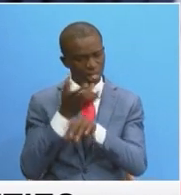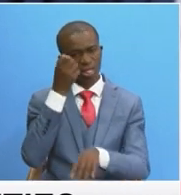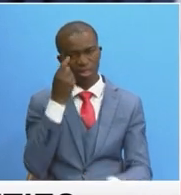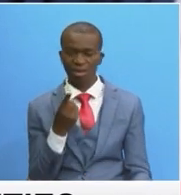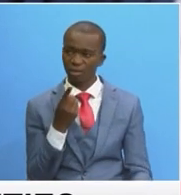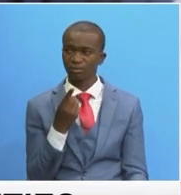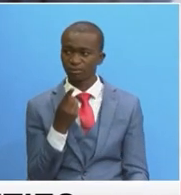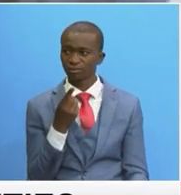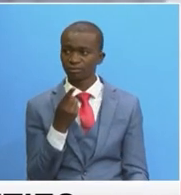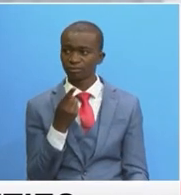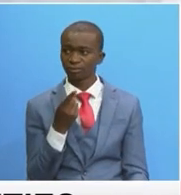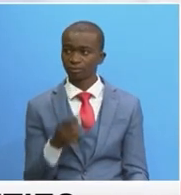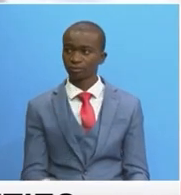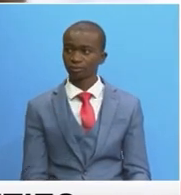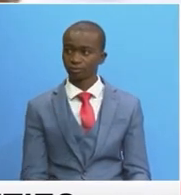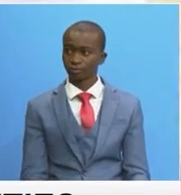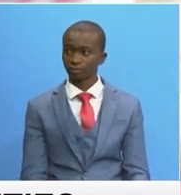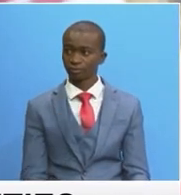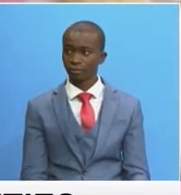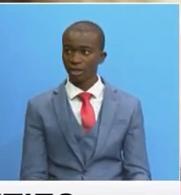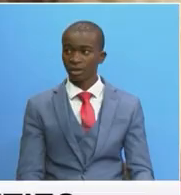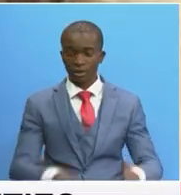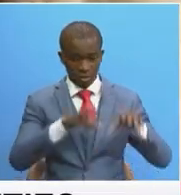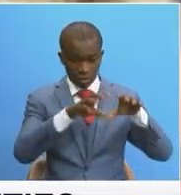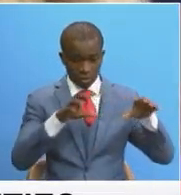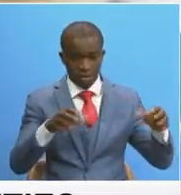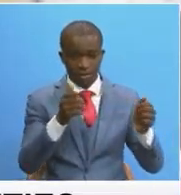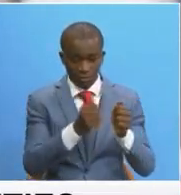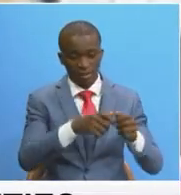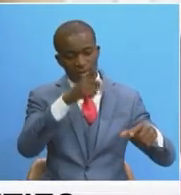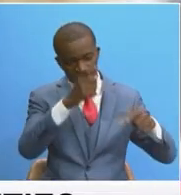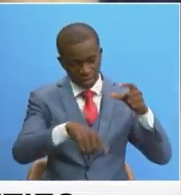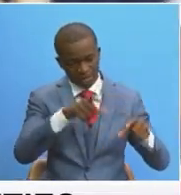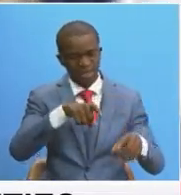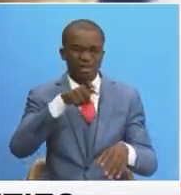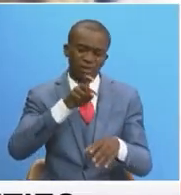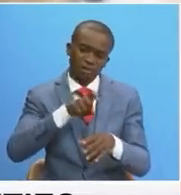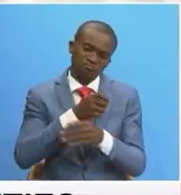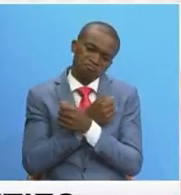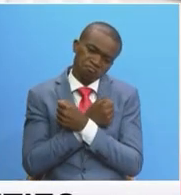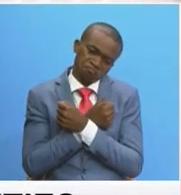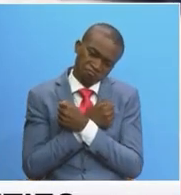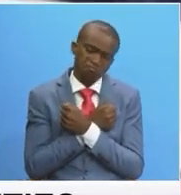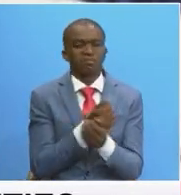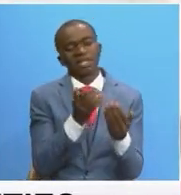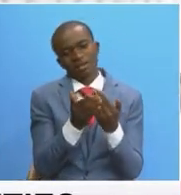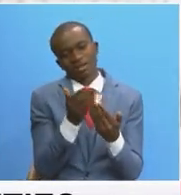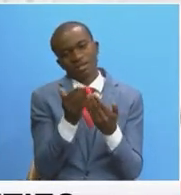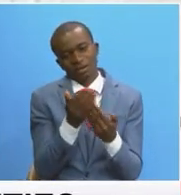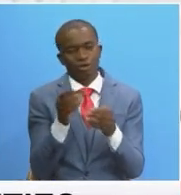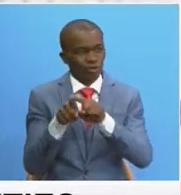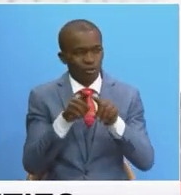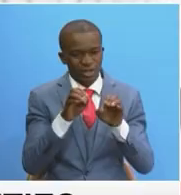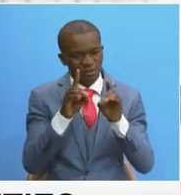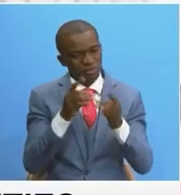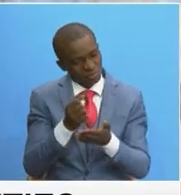hold my hand. Children with intellectual disabilities deserve love, care, and an education to help them in their development